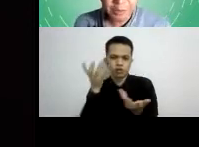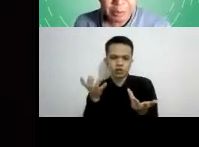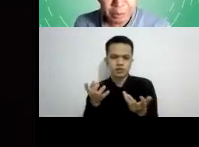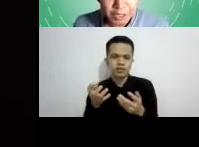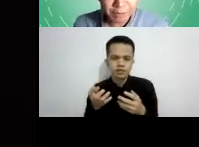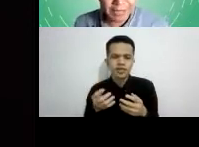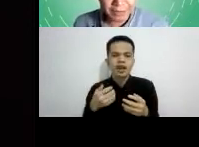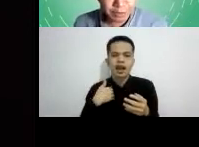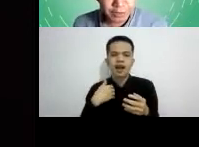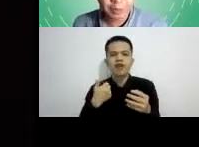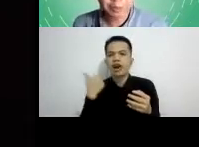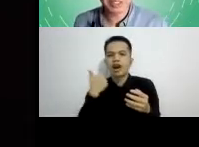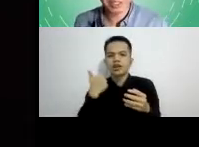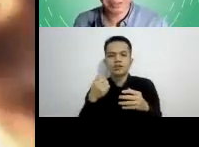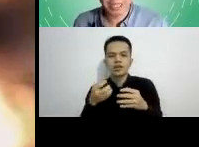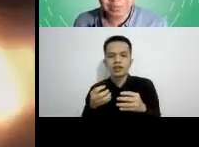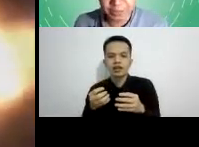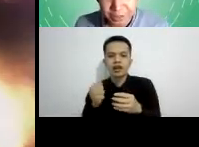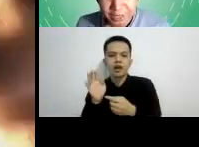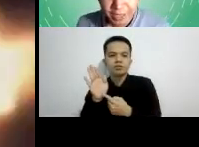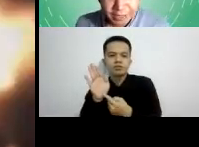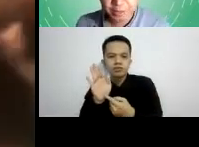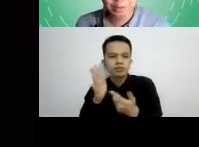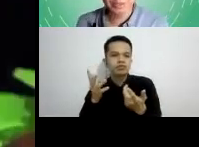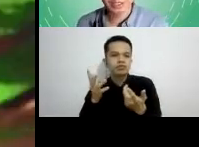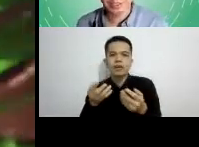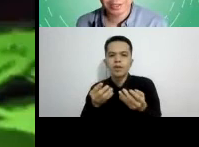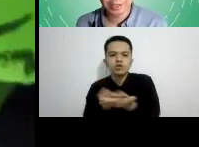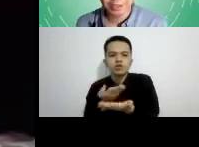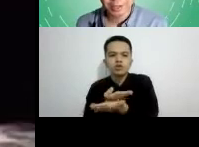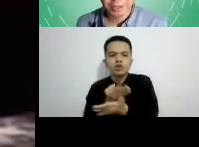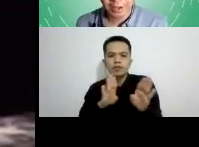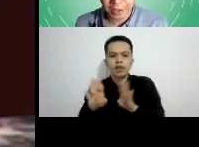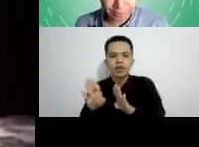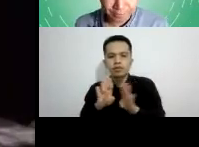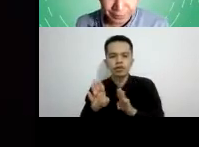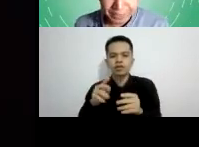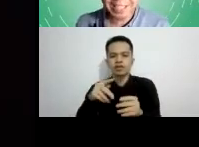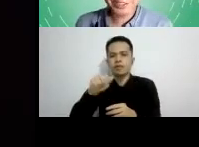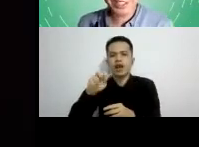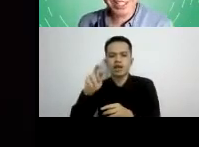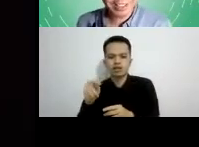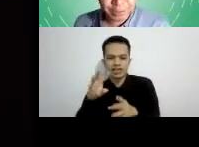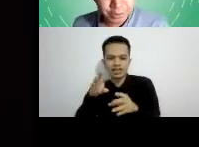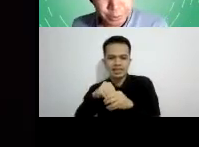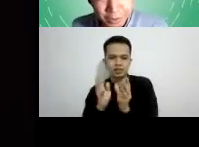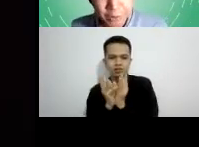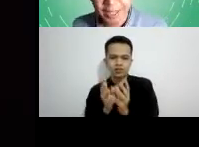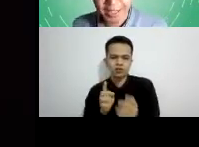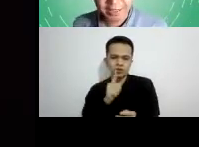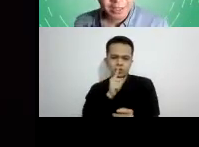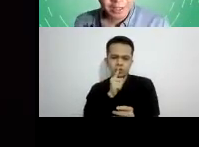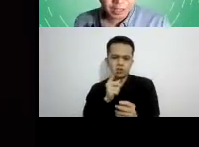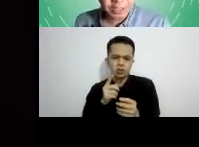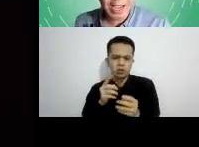also some emerging patterns, emerging behaviors in those communities. It's interesting and it's also worth looking